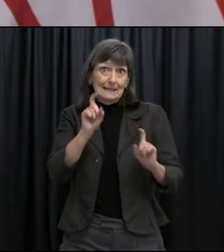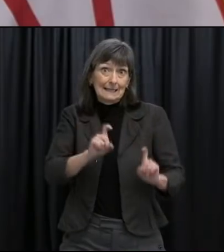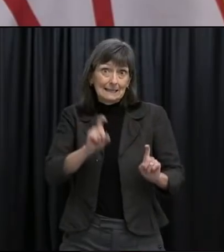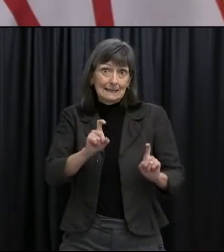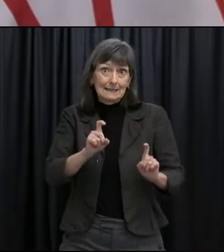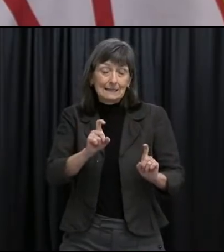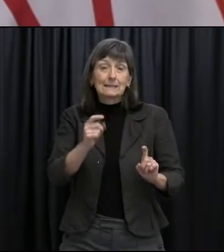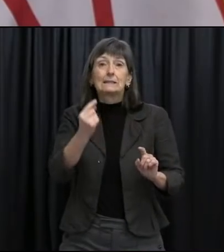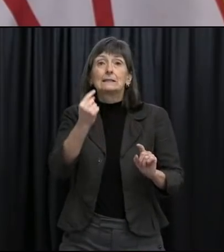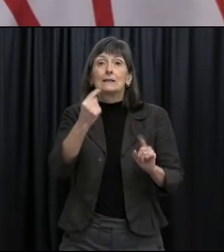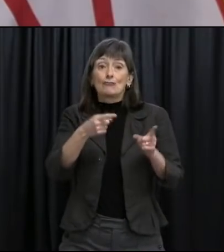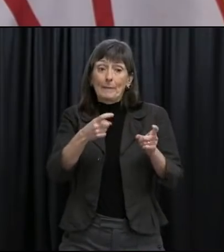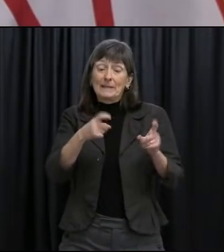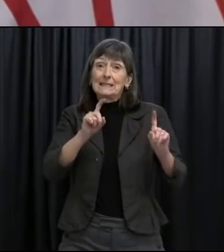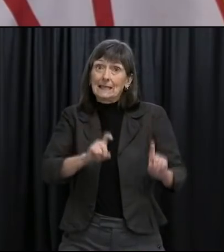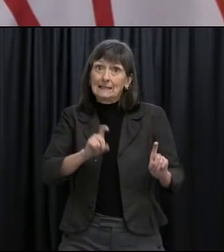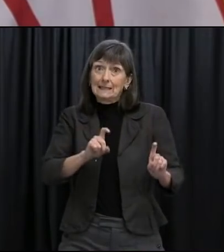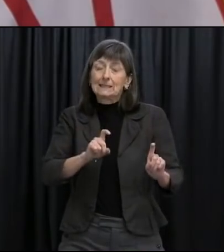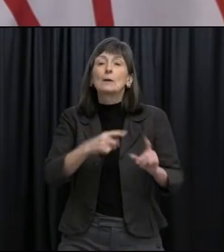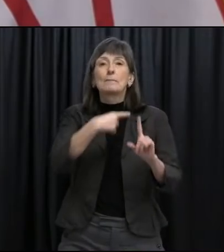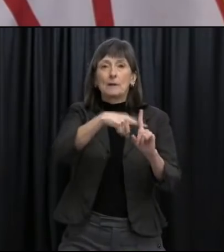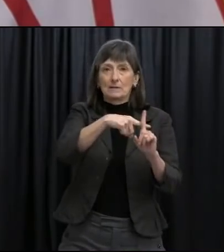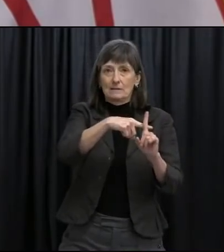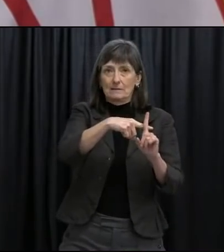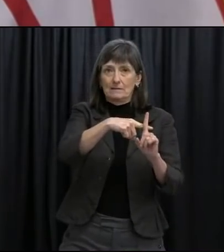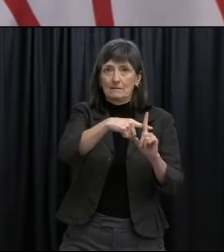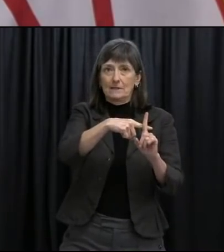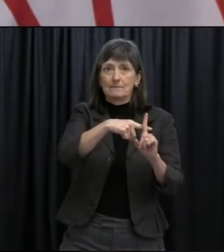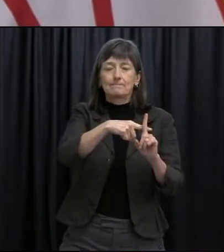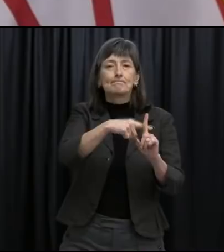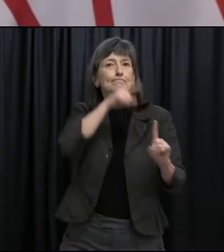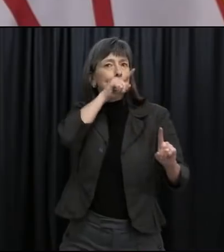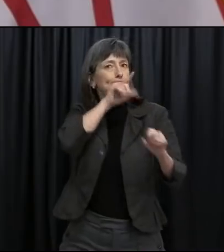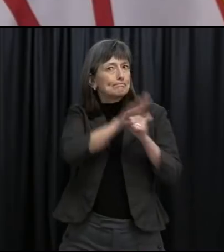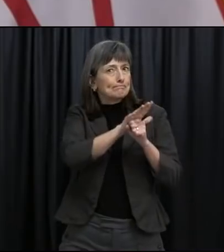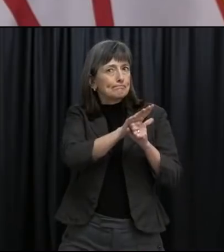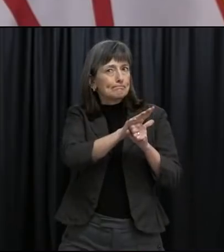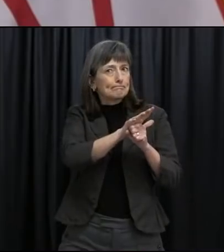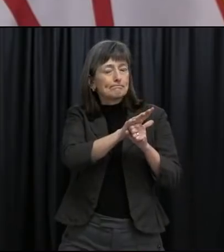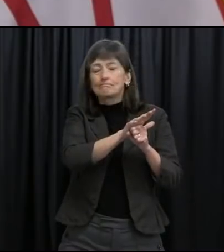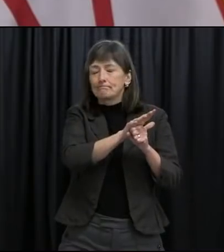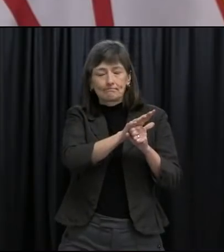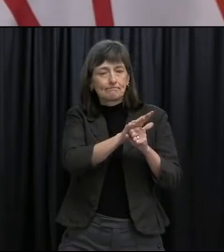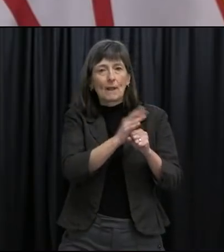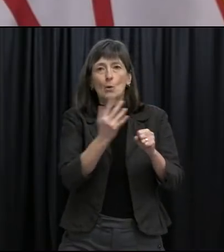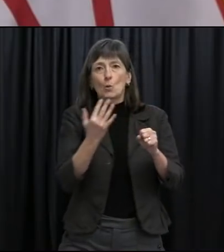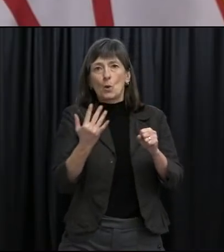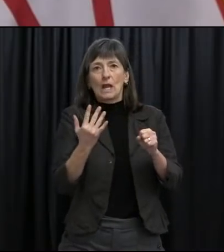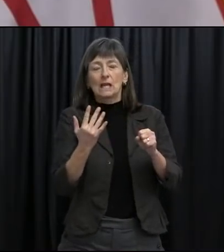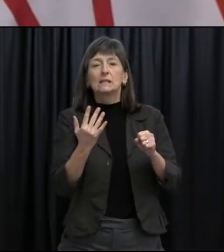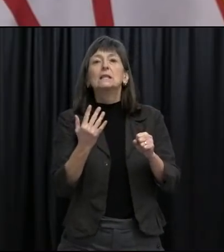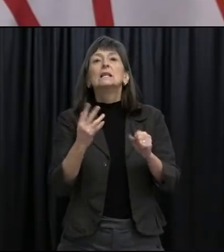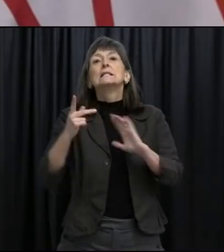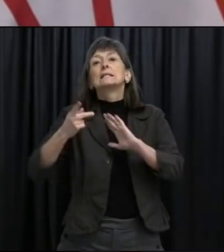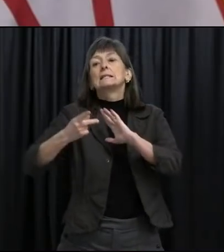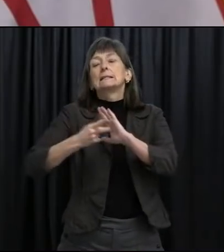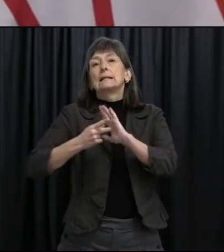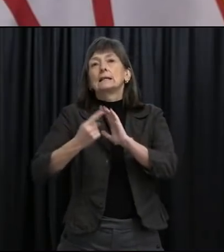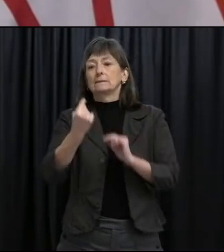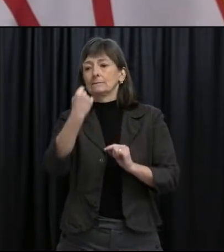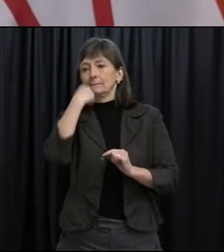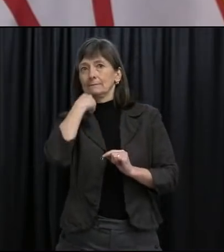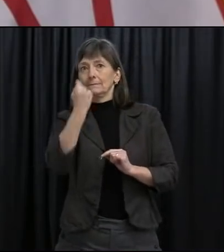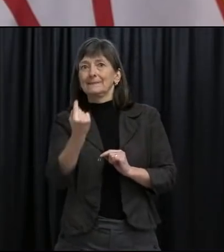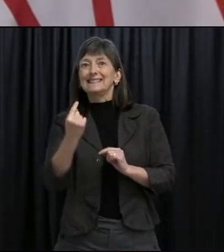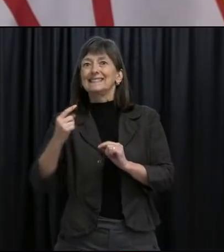test, also known as a rapid test. It is not a confirmed case until the provincial laboratory